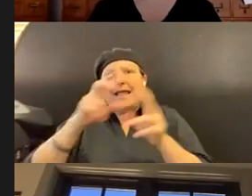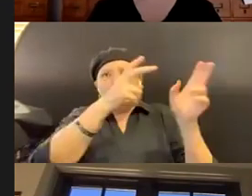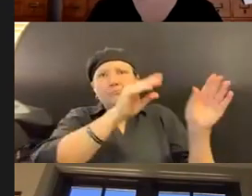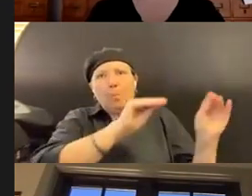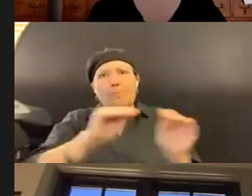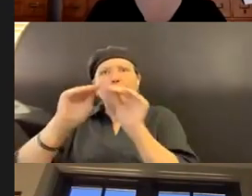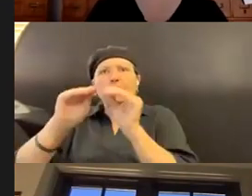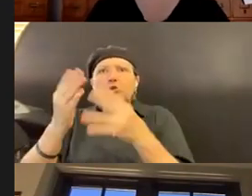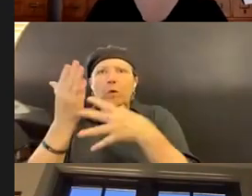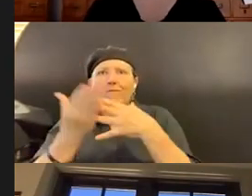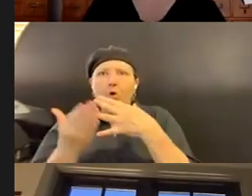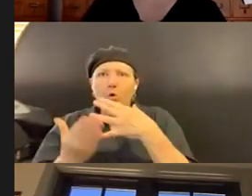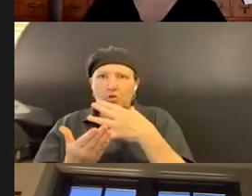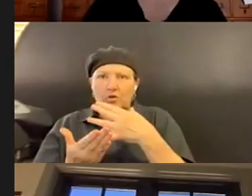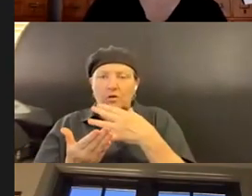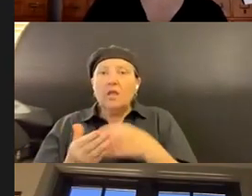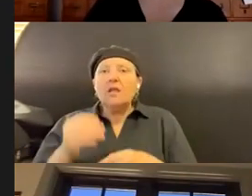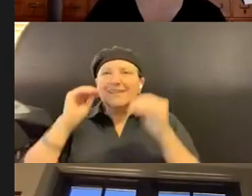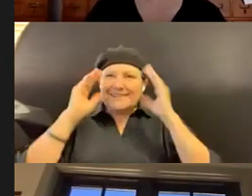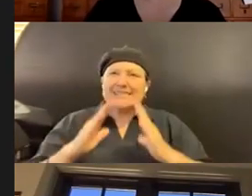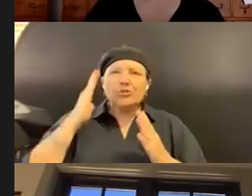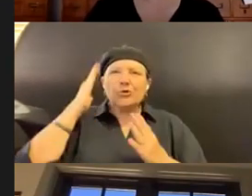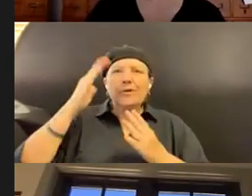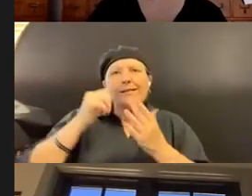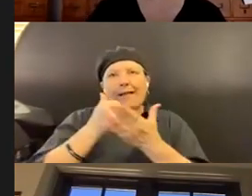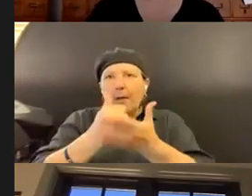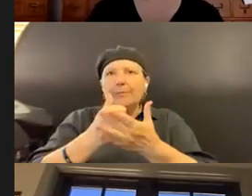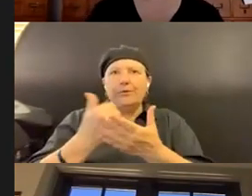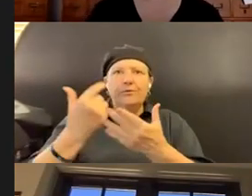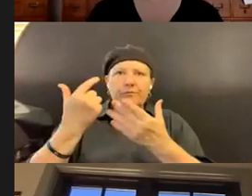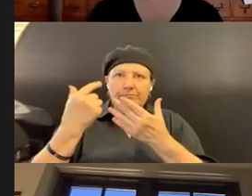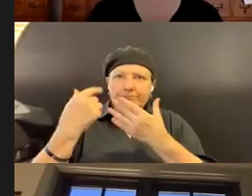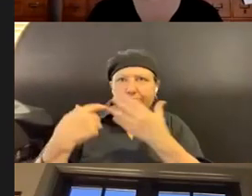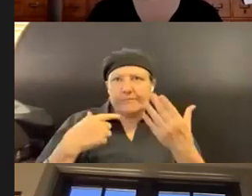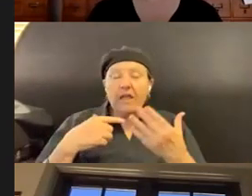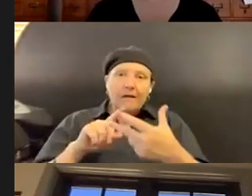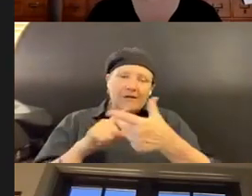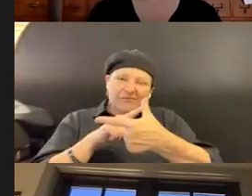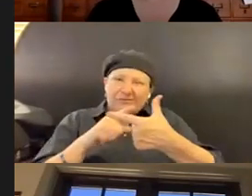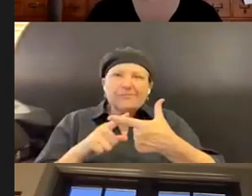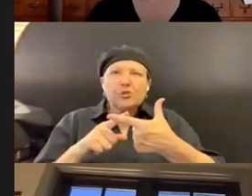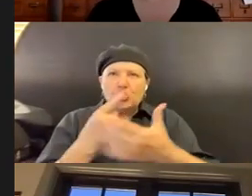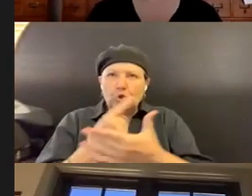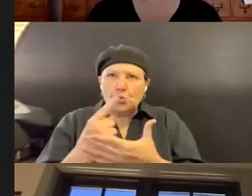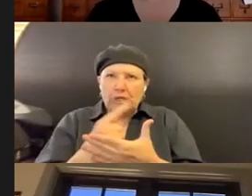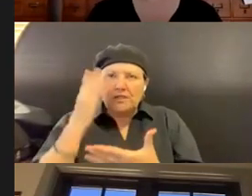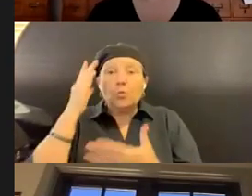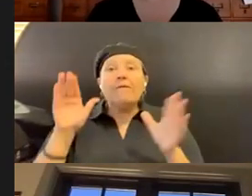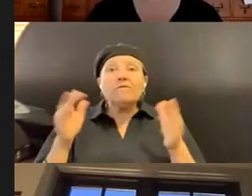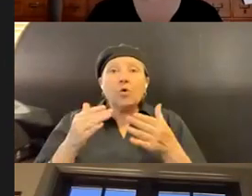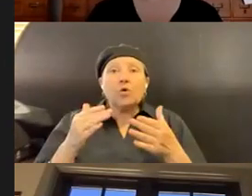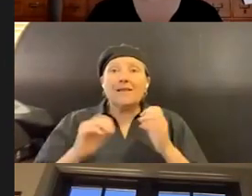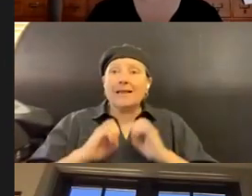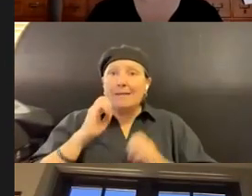through that process. As I mentioned earlier, the first couple of weeks where they're focused on social emotional, the idea is that they integrate a lot